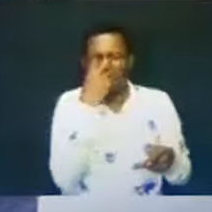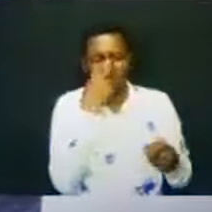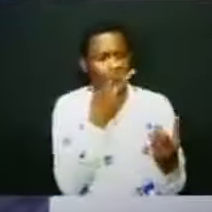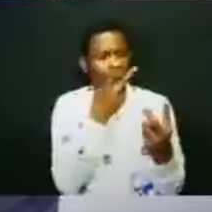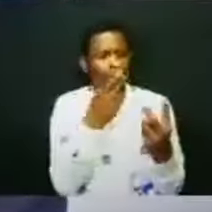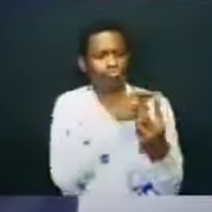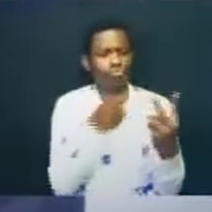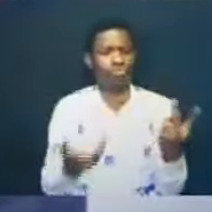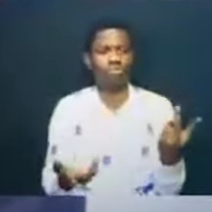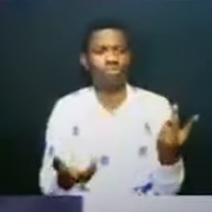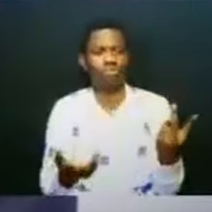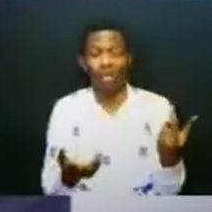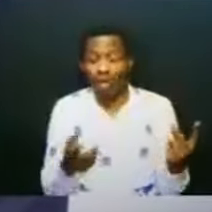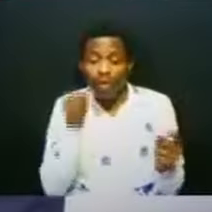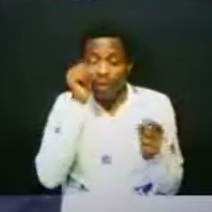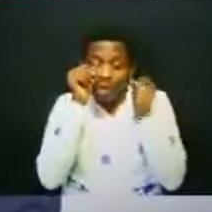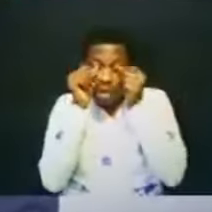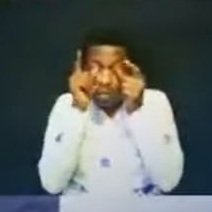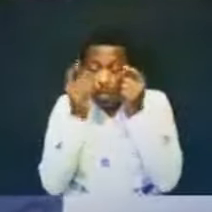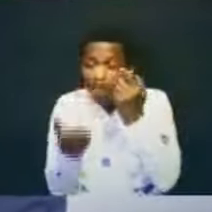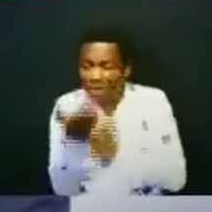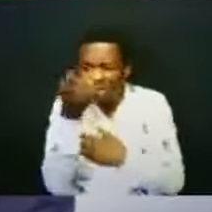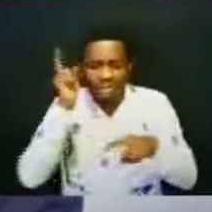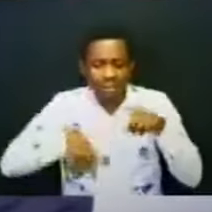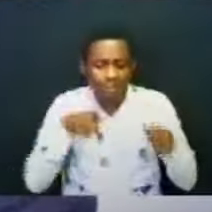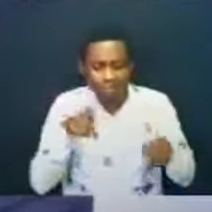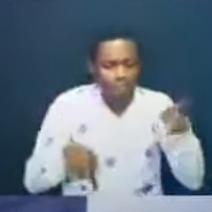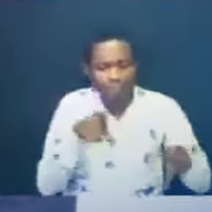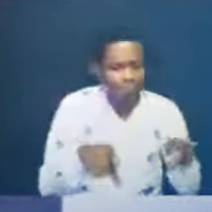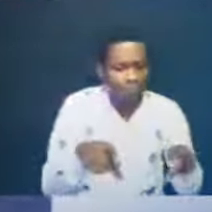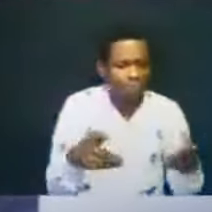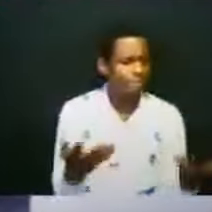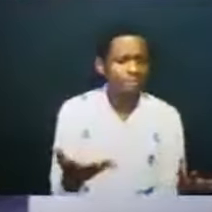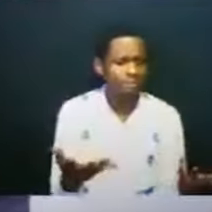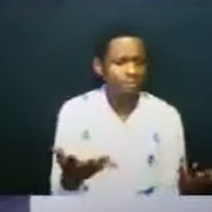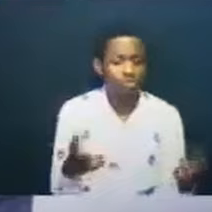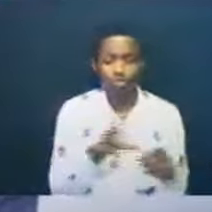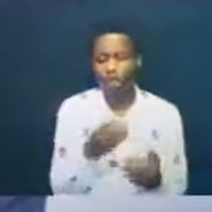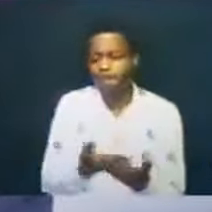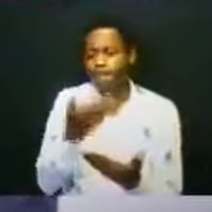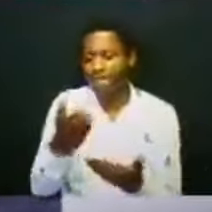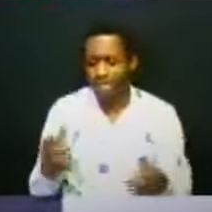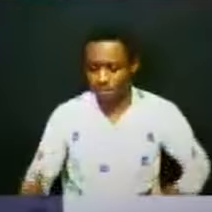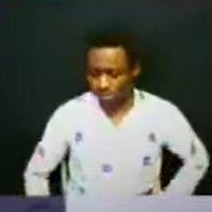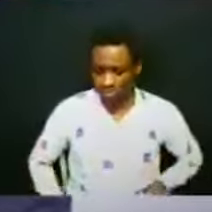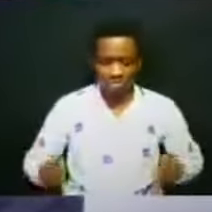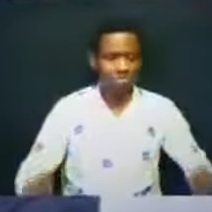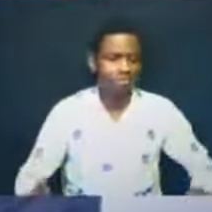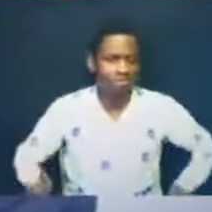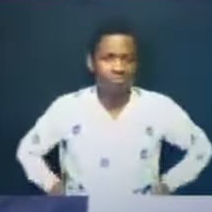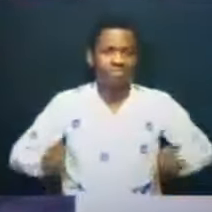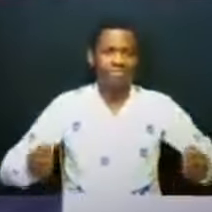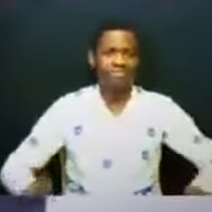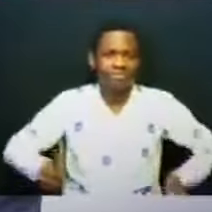day and you couldn't just walk. So they found him a wheelchair.